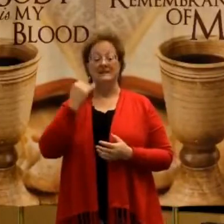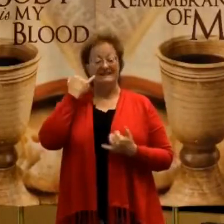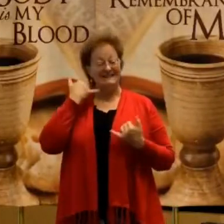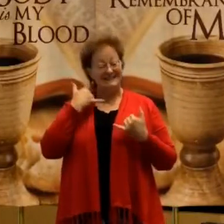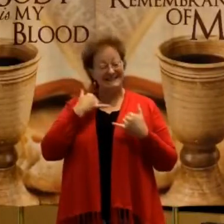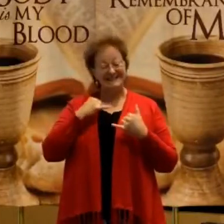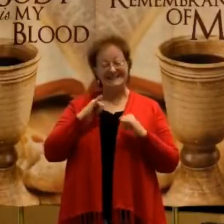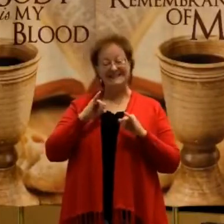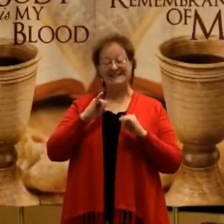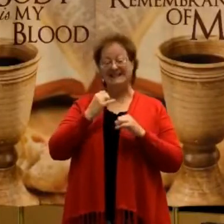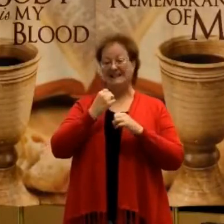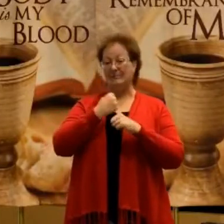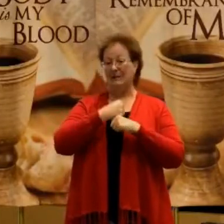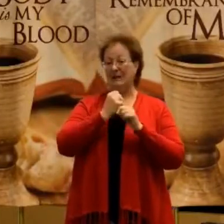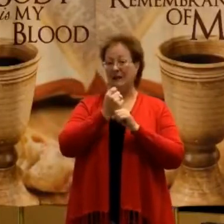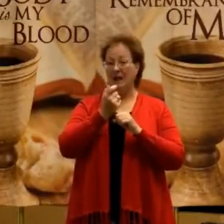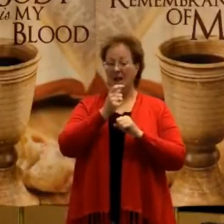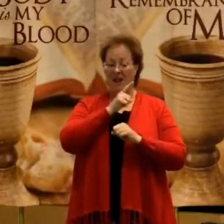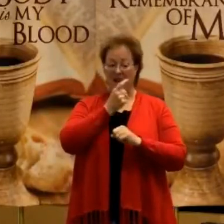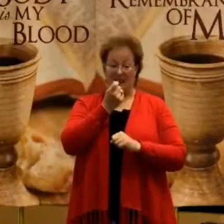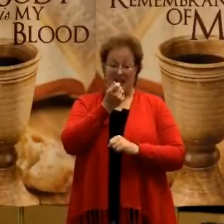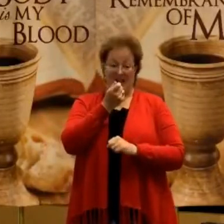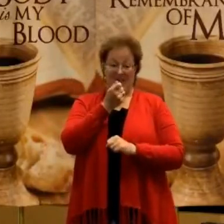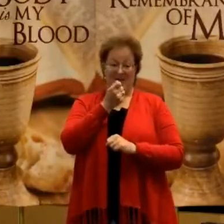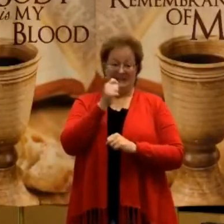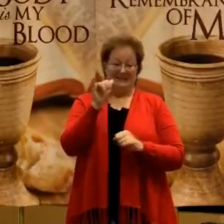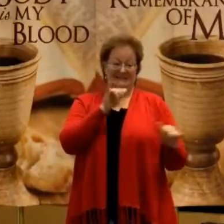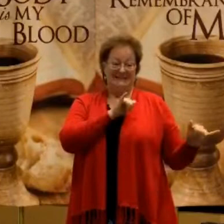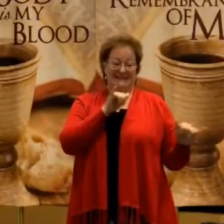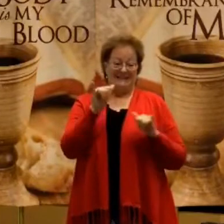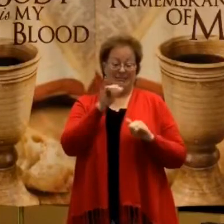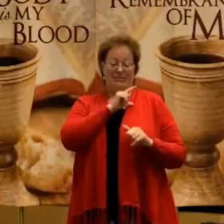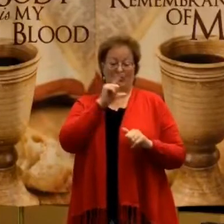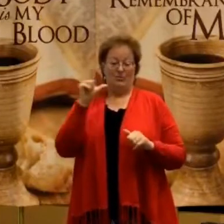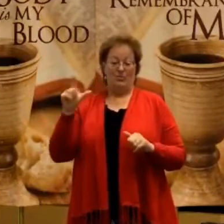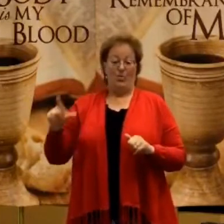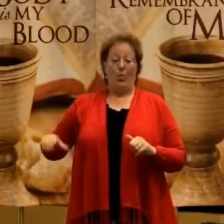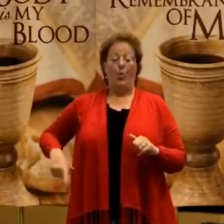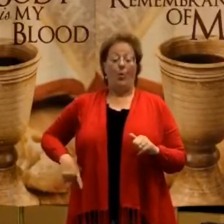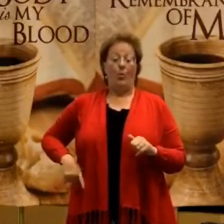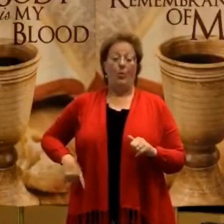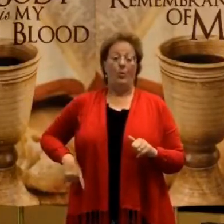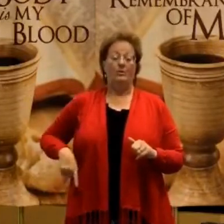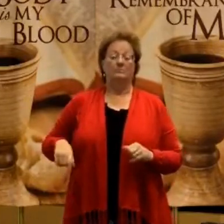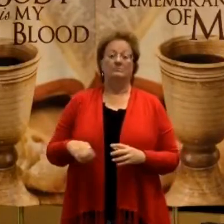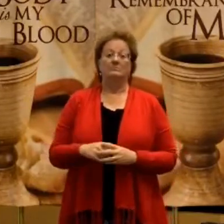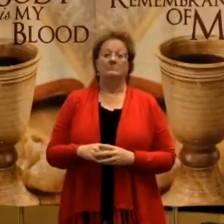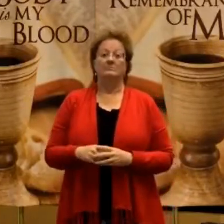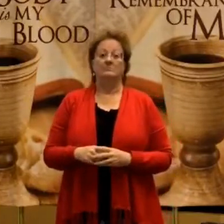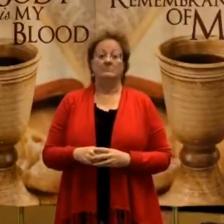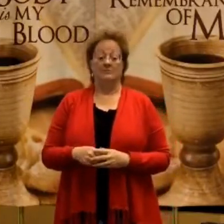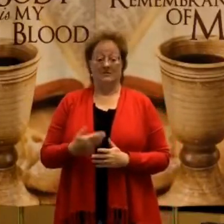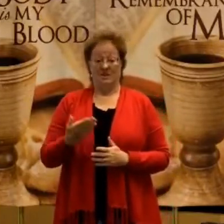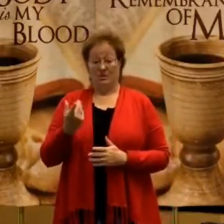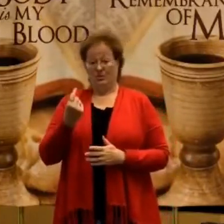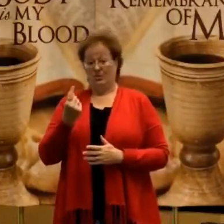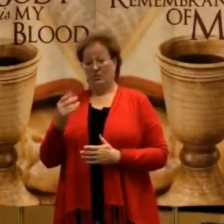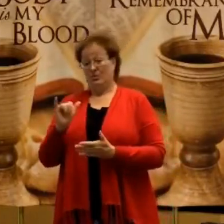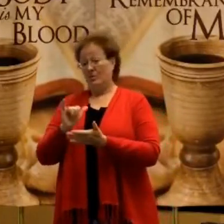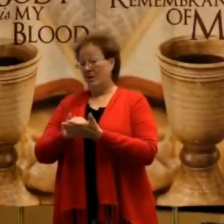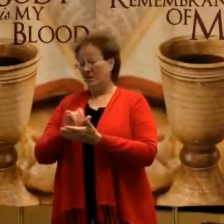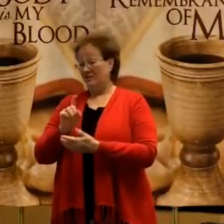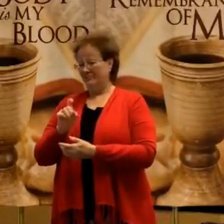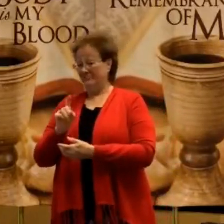keep the Lord in the picture, everything will be okay. Have you ever done what Aaron did? Do